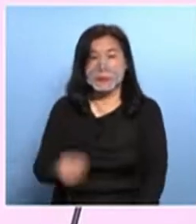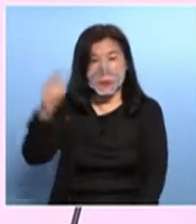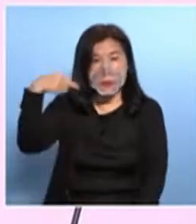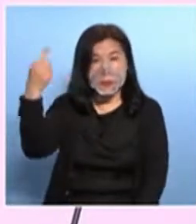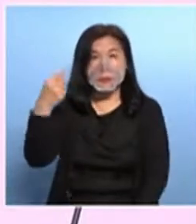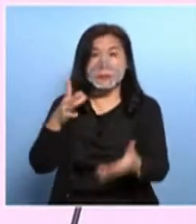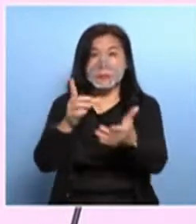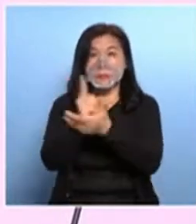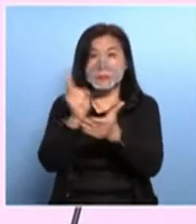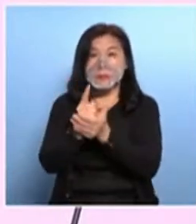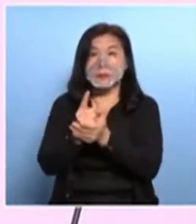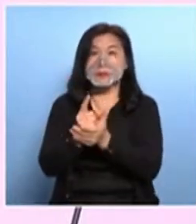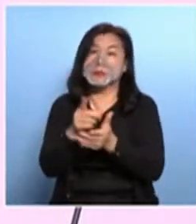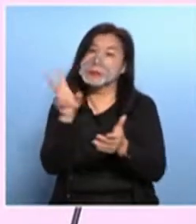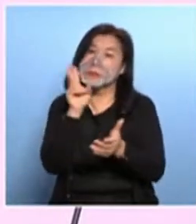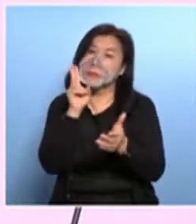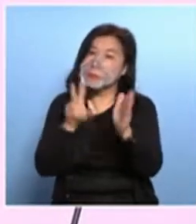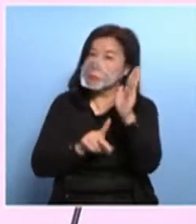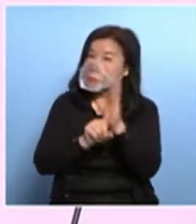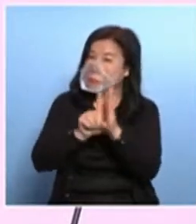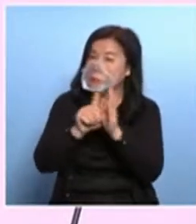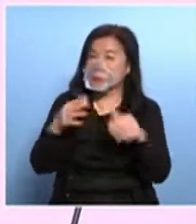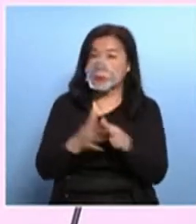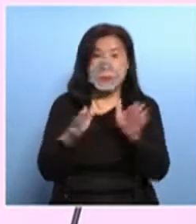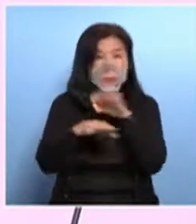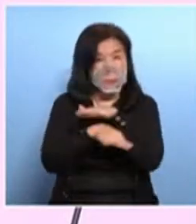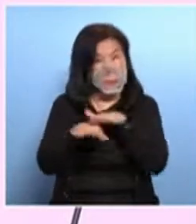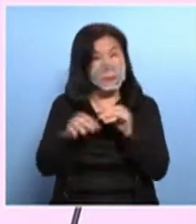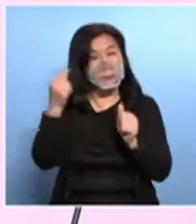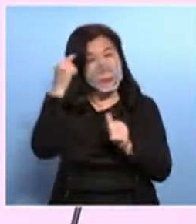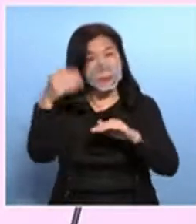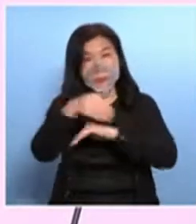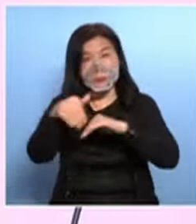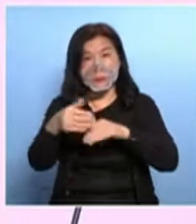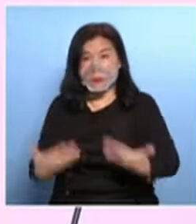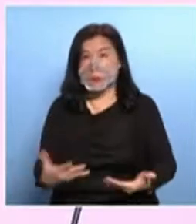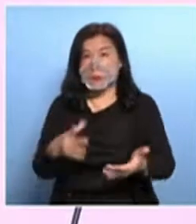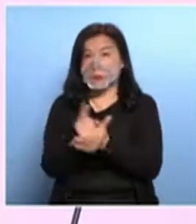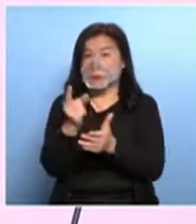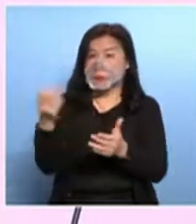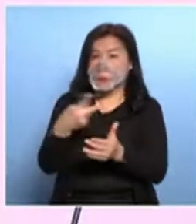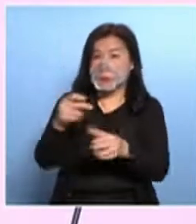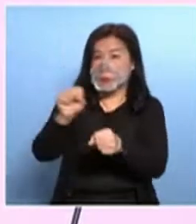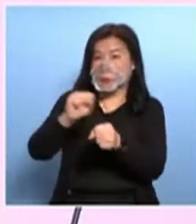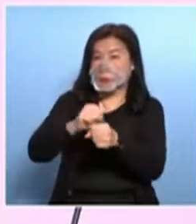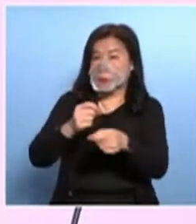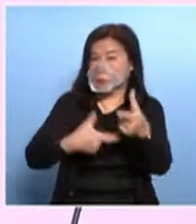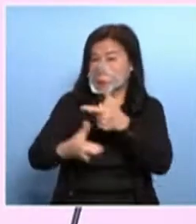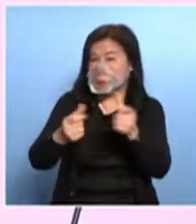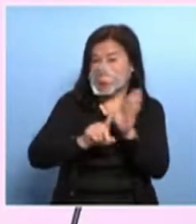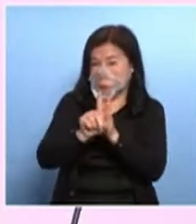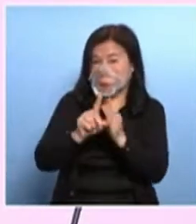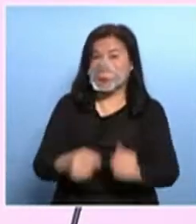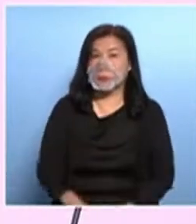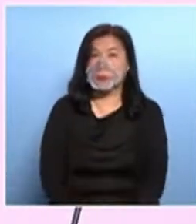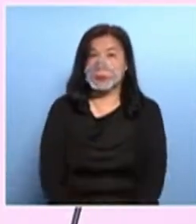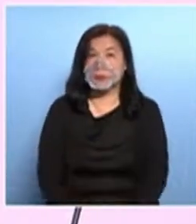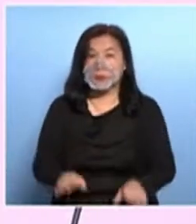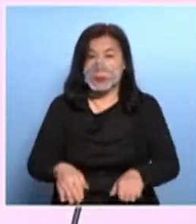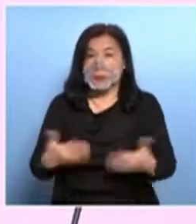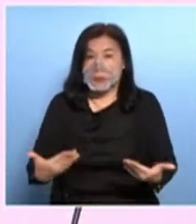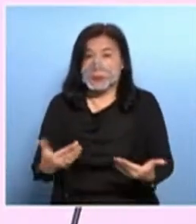Last year, the US economy rebounded visibly. The market generally predicts that it will see further growth this year.